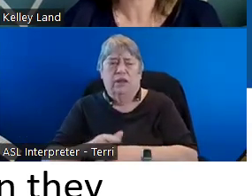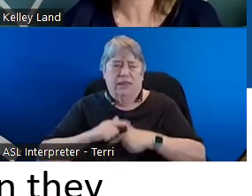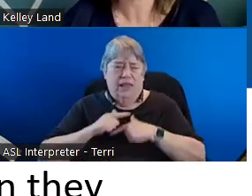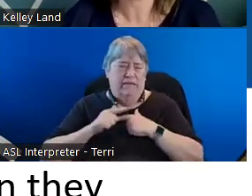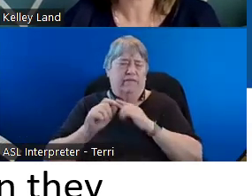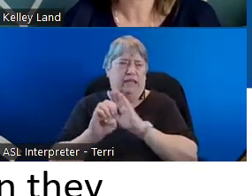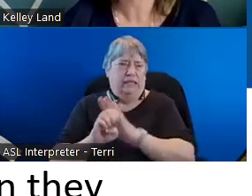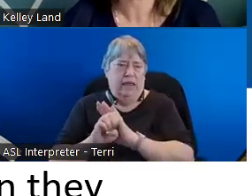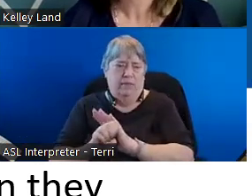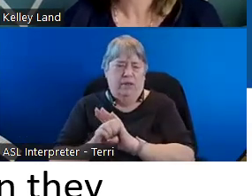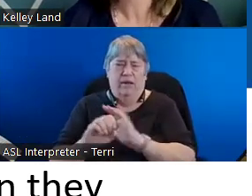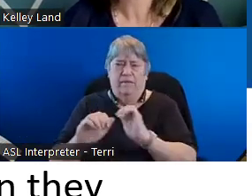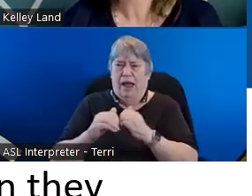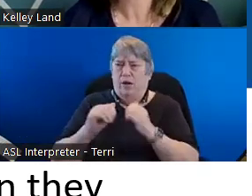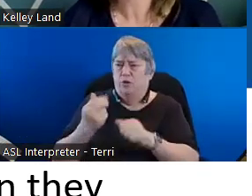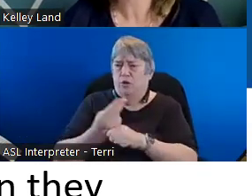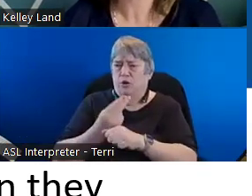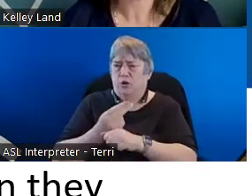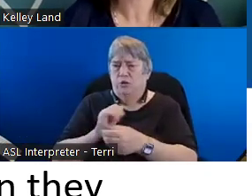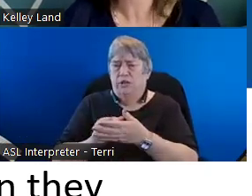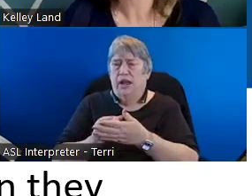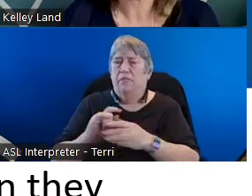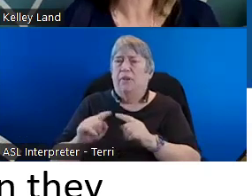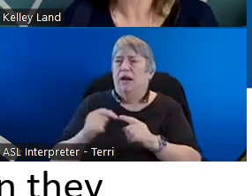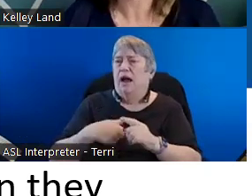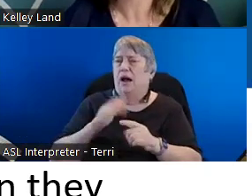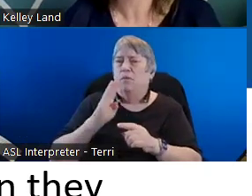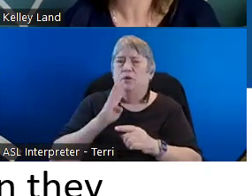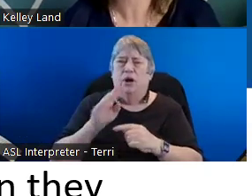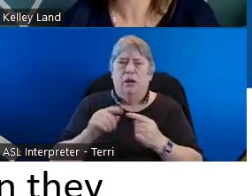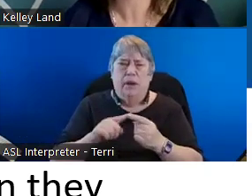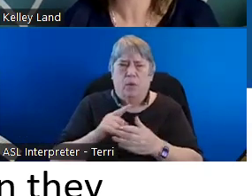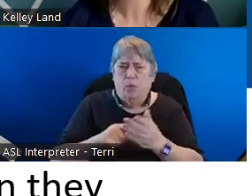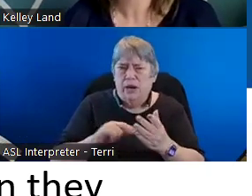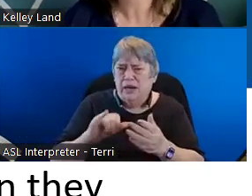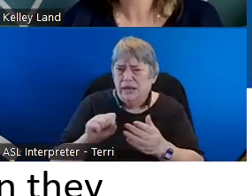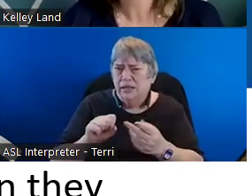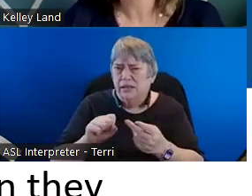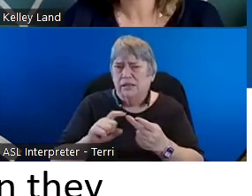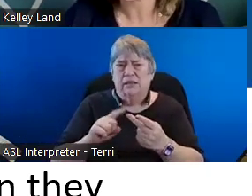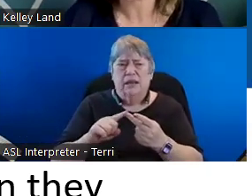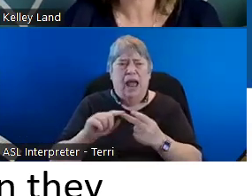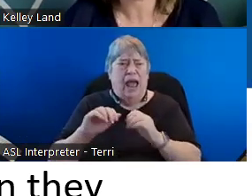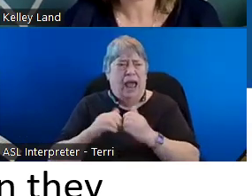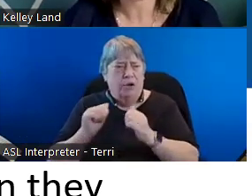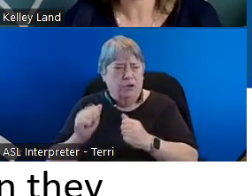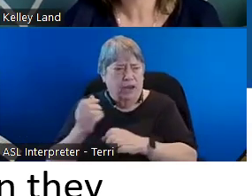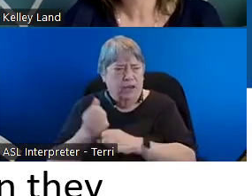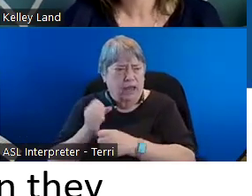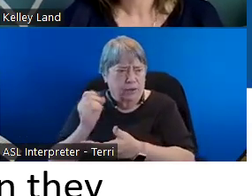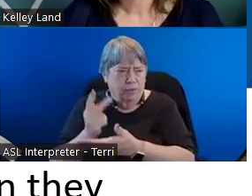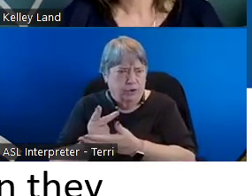for long-term supports, but I'm going to go through exactly what an IRWE is and how it is approved through Social Security